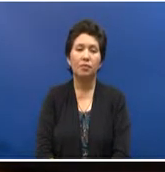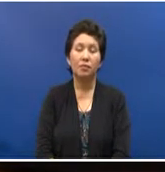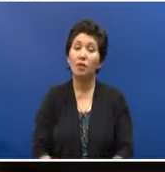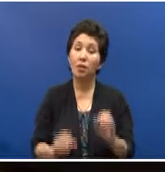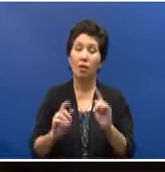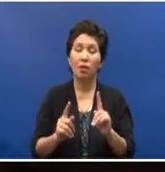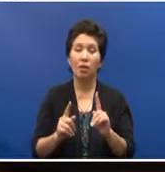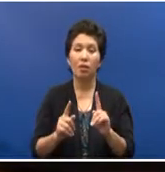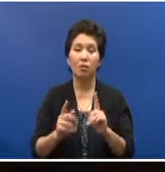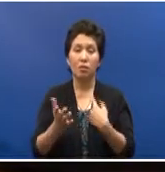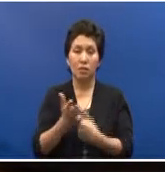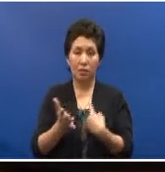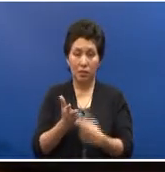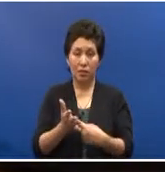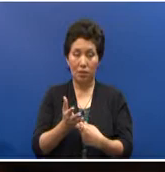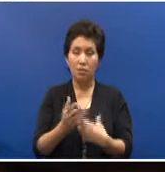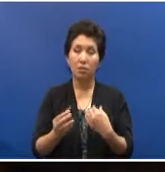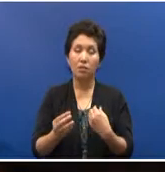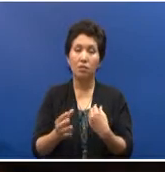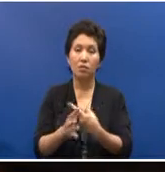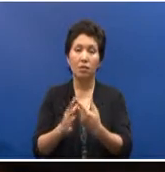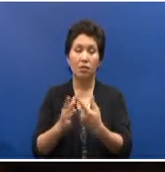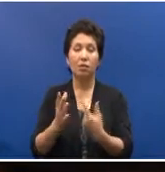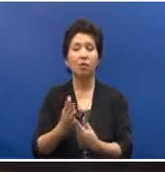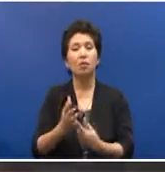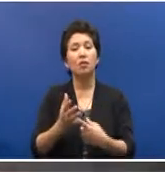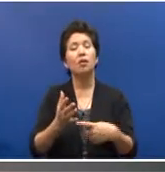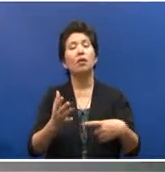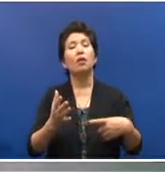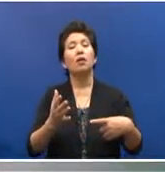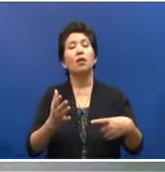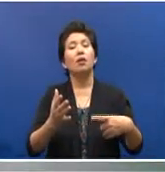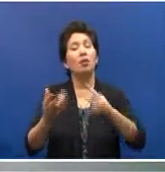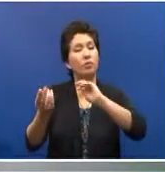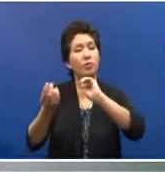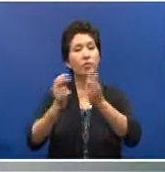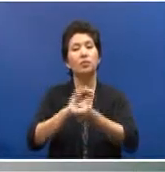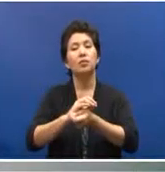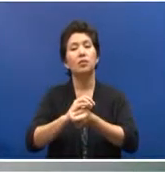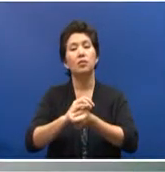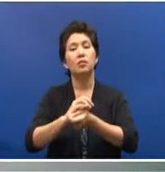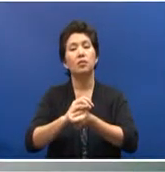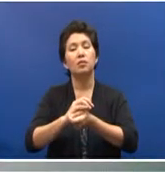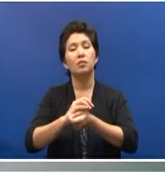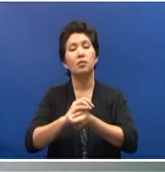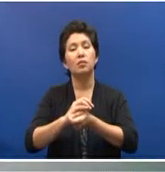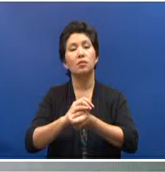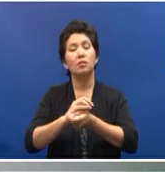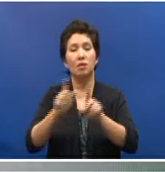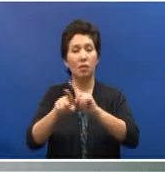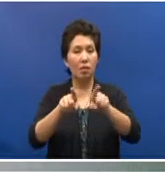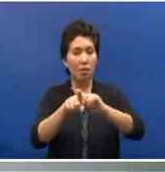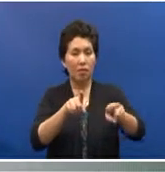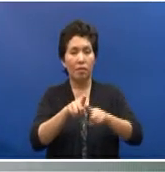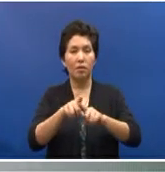Okay, so to discuss further about the systems of exchange, Karl Polanyi divides systems